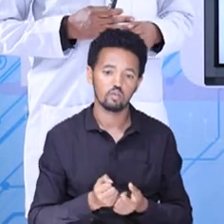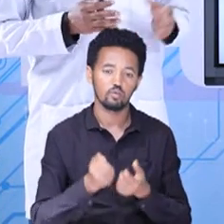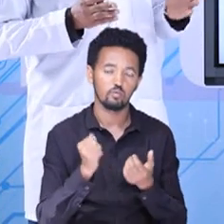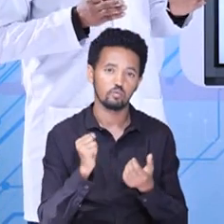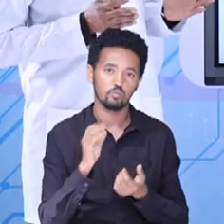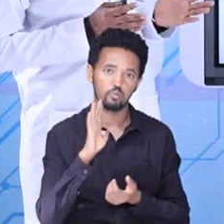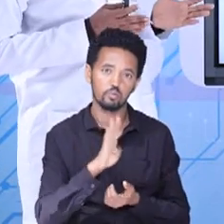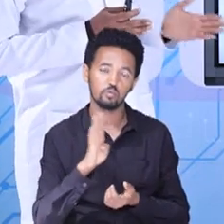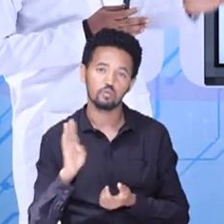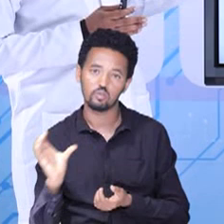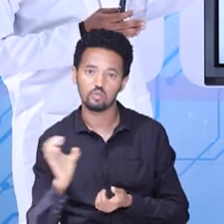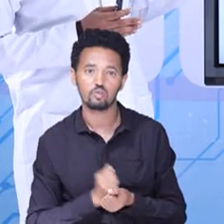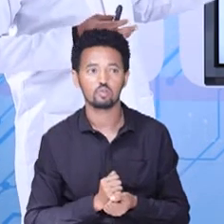BBC